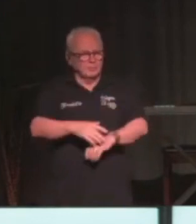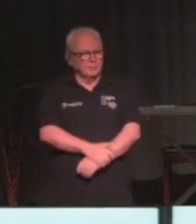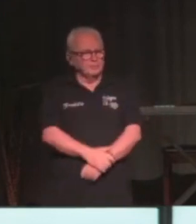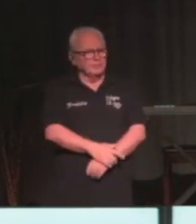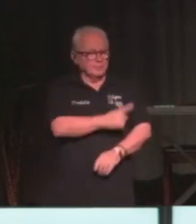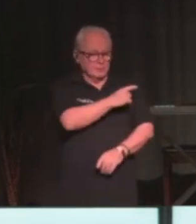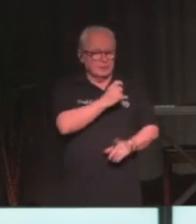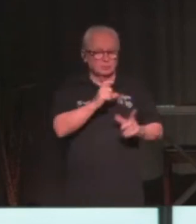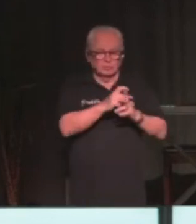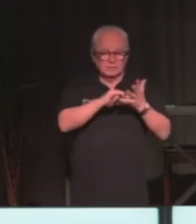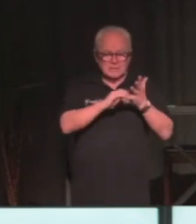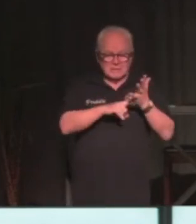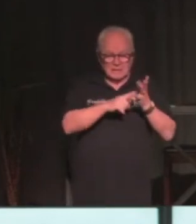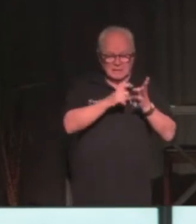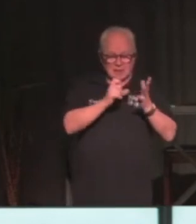Stacey was saying there that